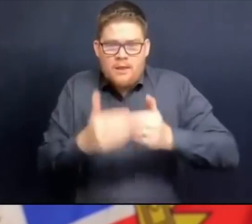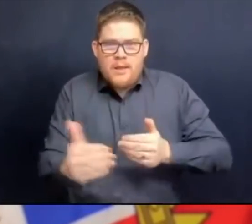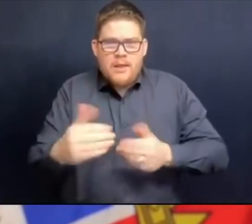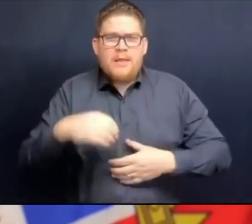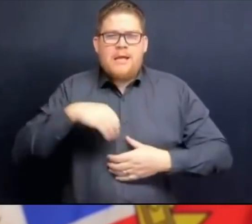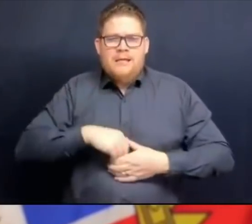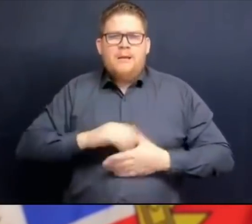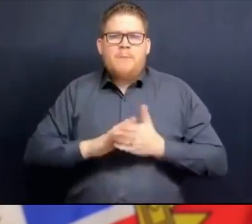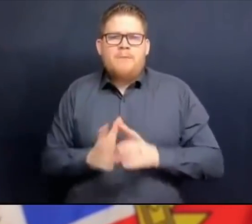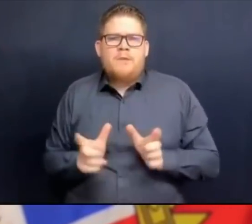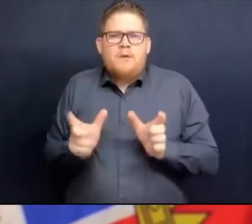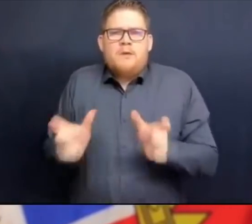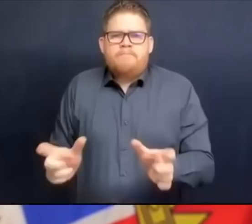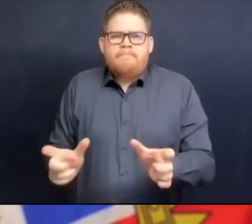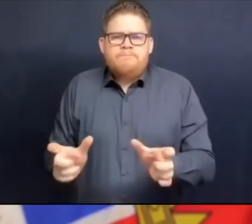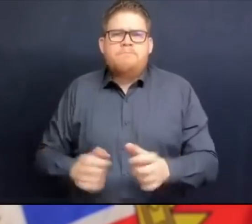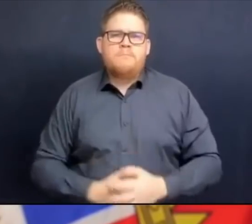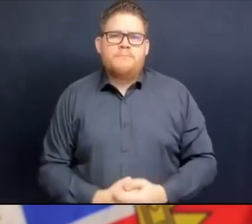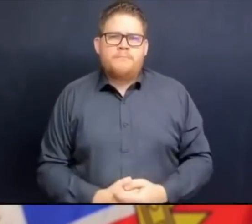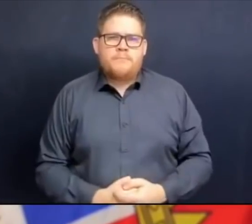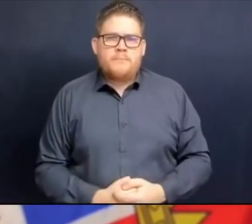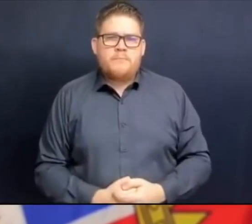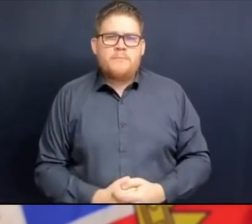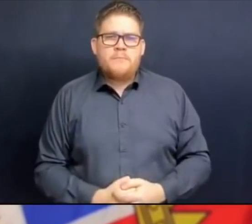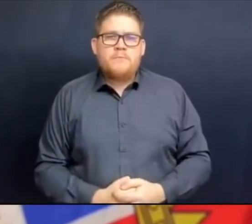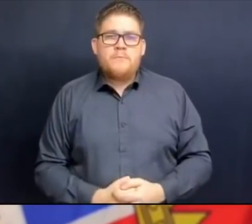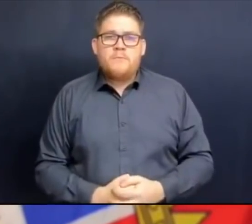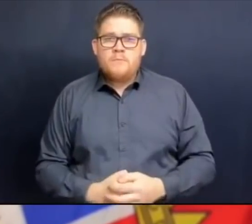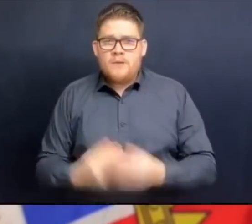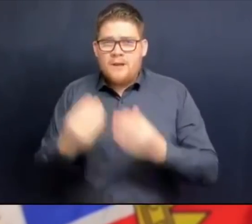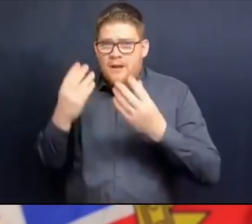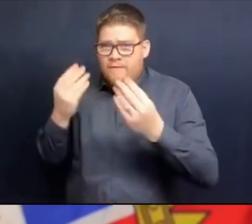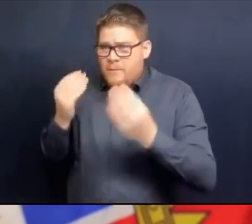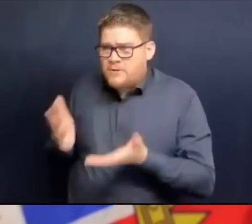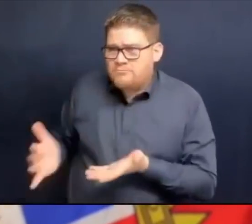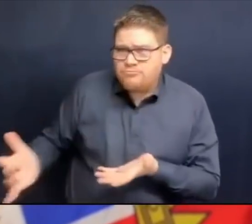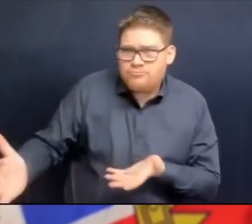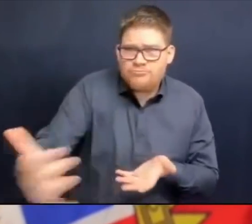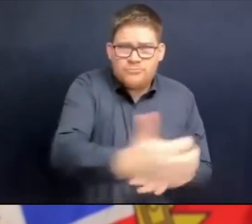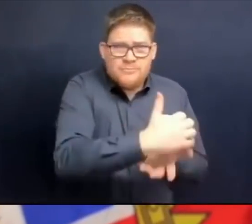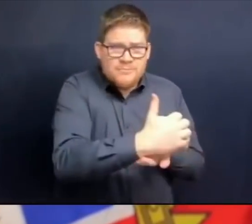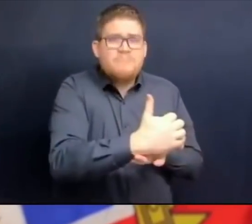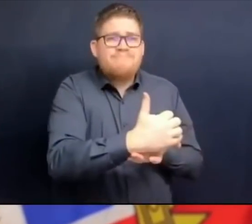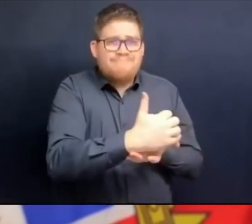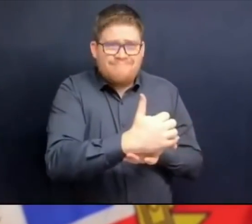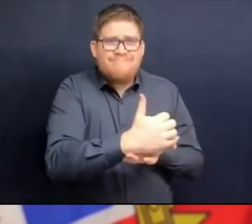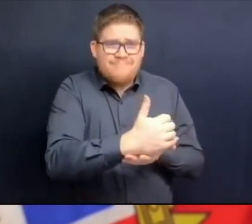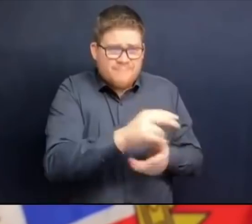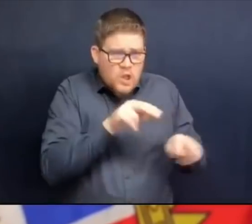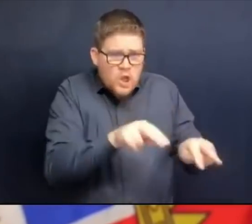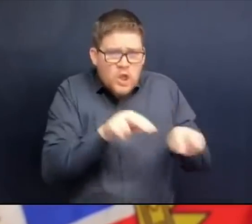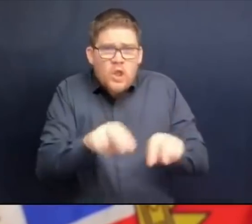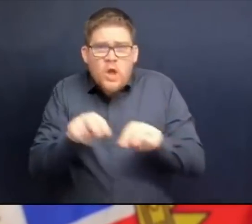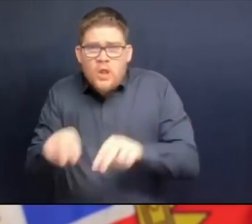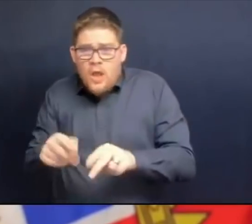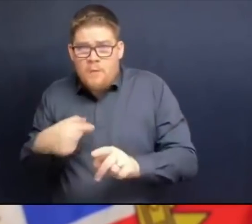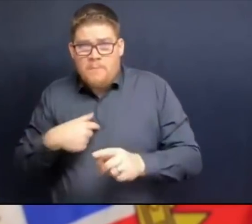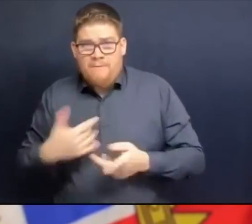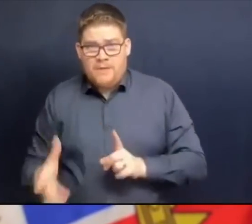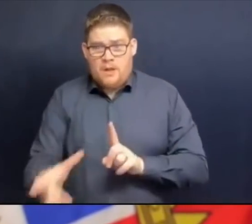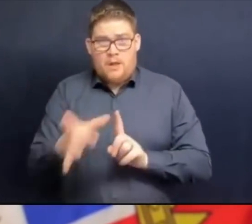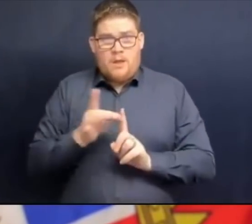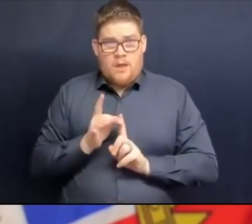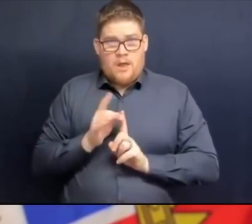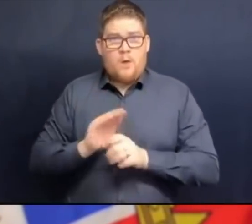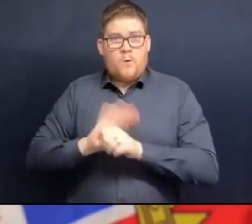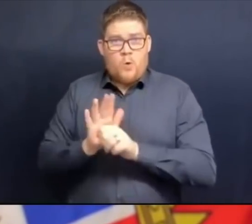lasting. So the guidance really confirms the importance of, even if you have had an infection,